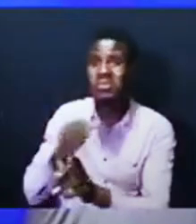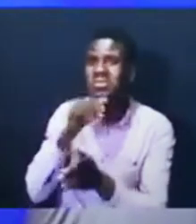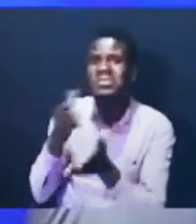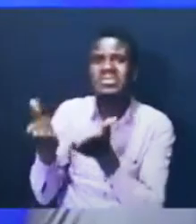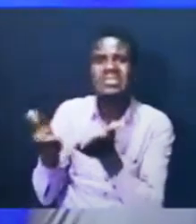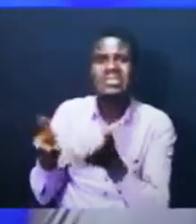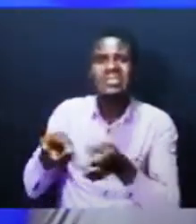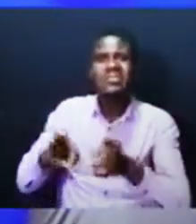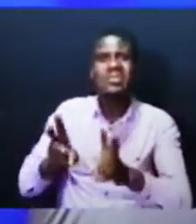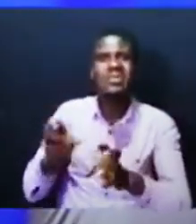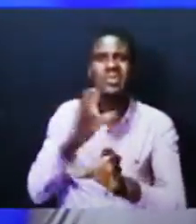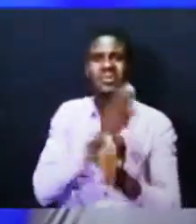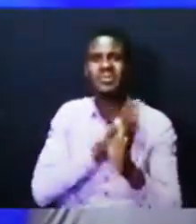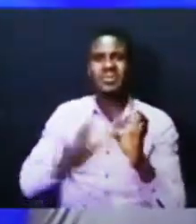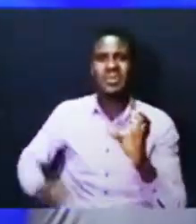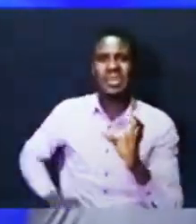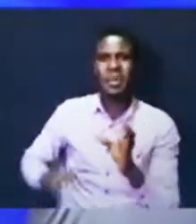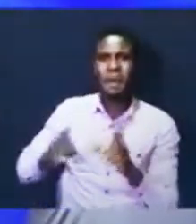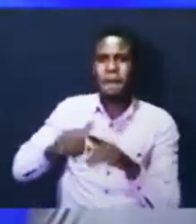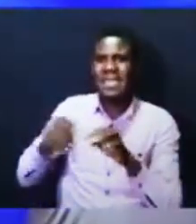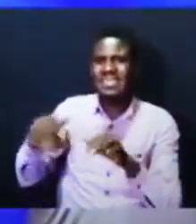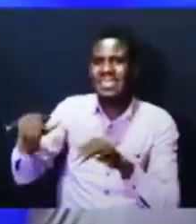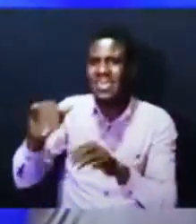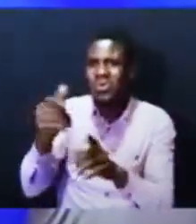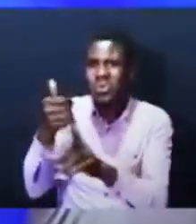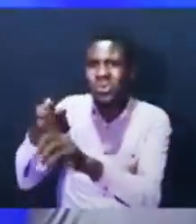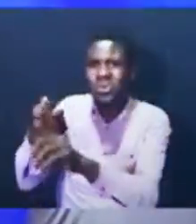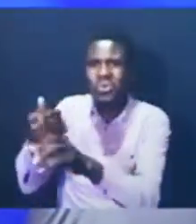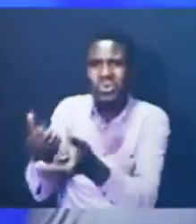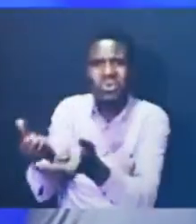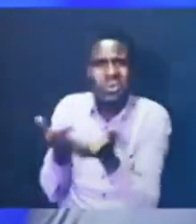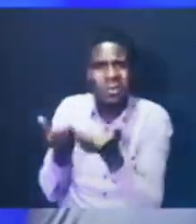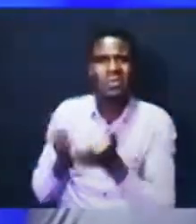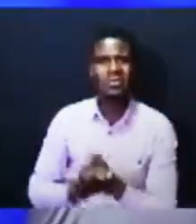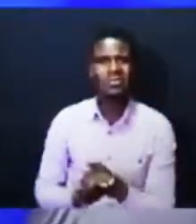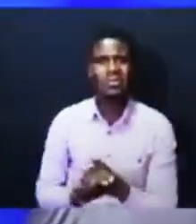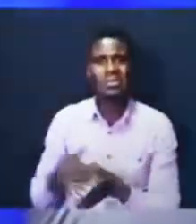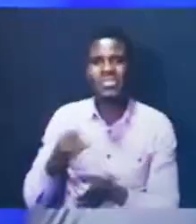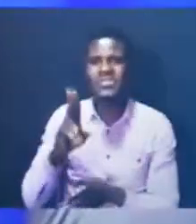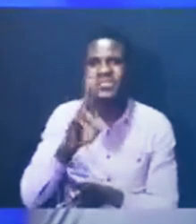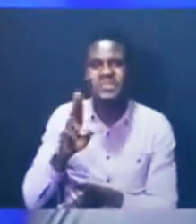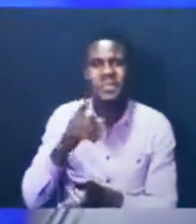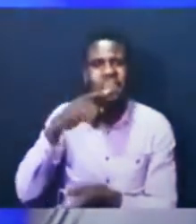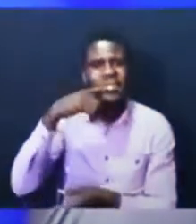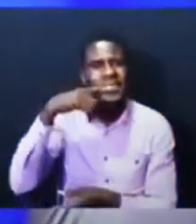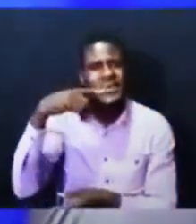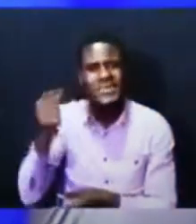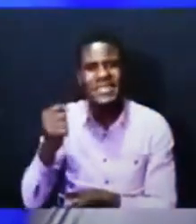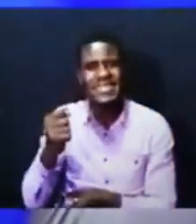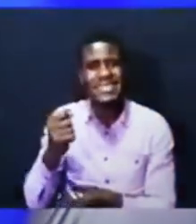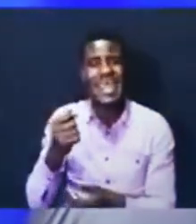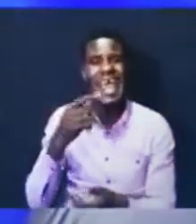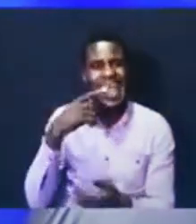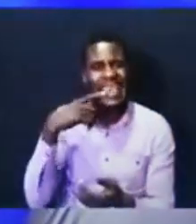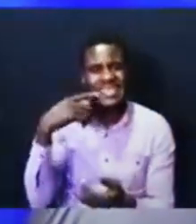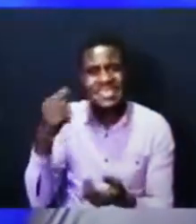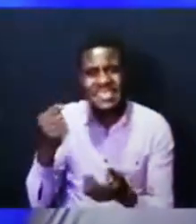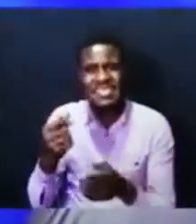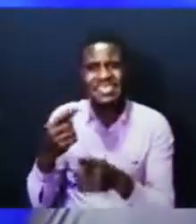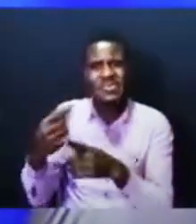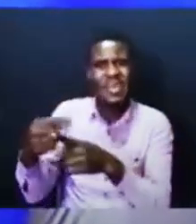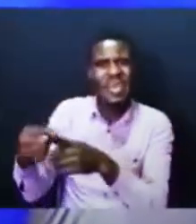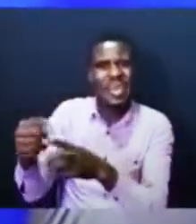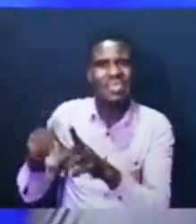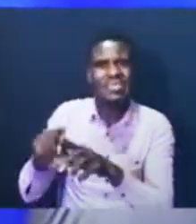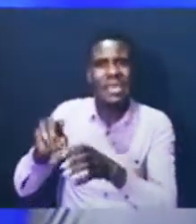their appetites. They use smooth and flattery talk to